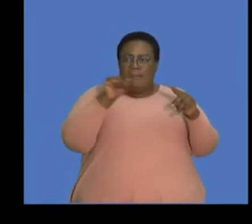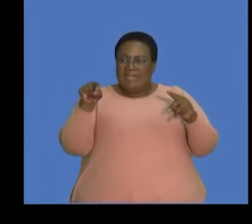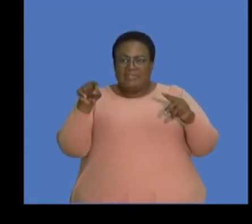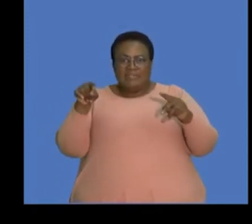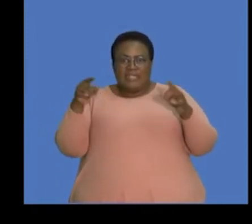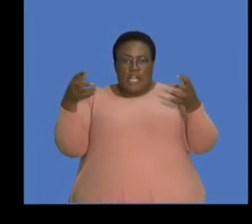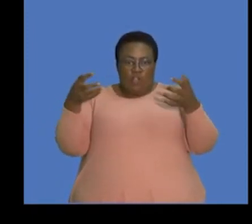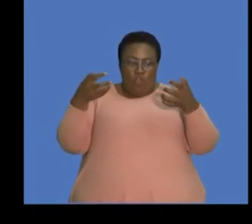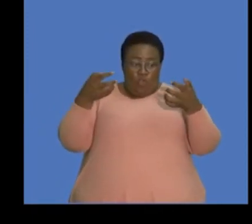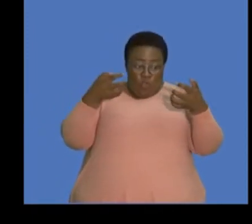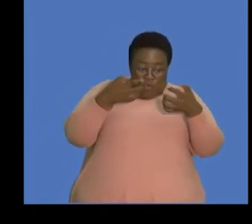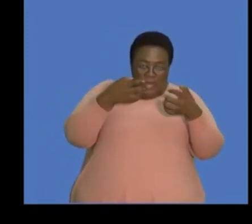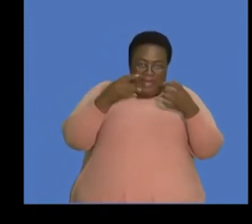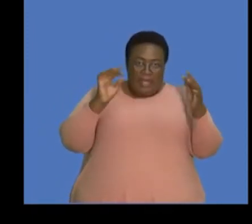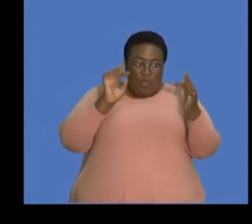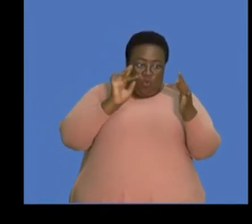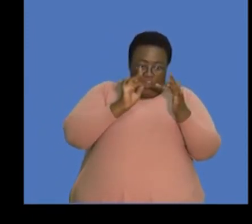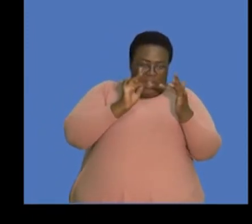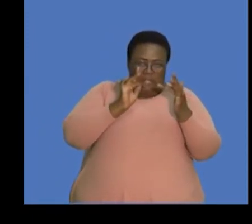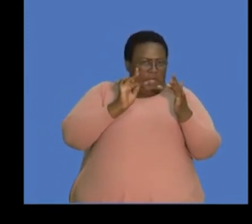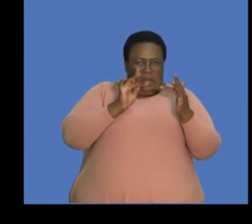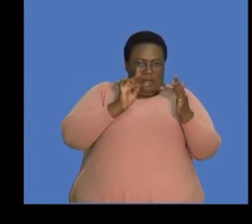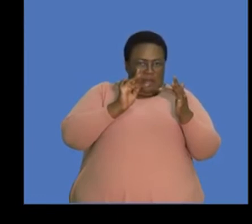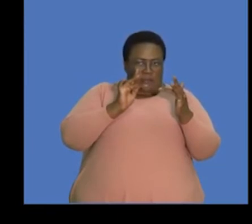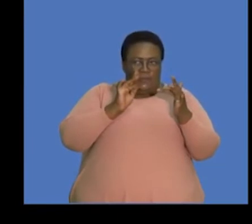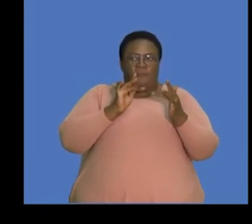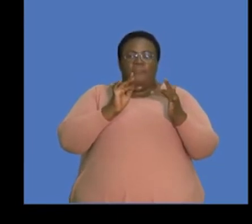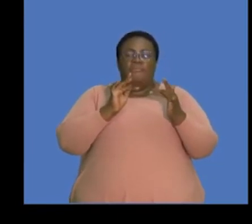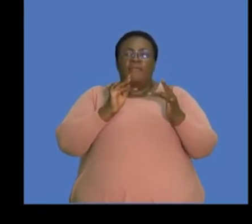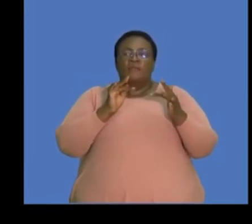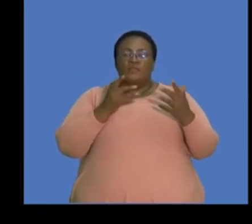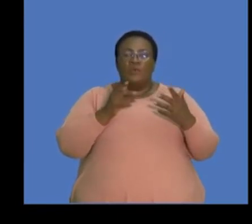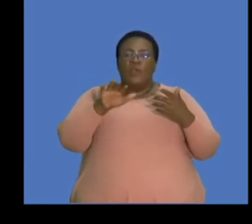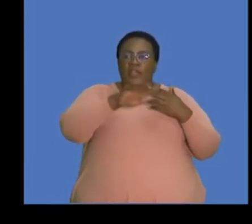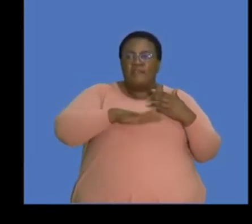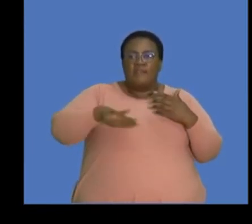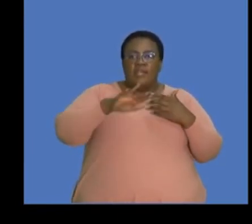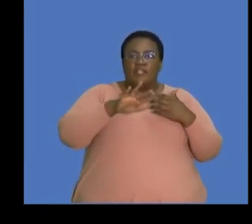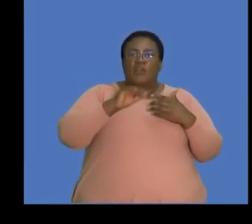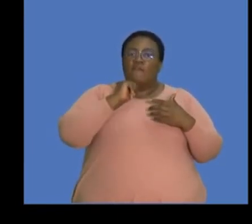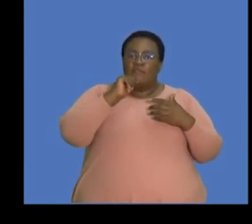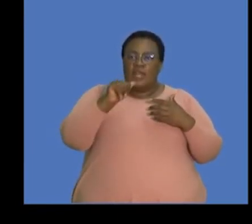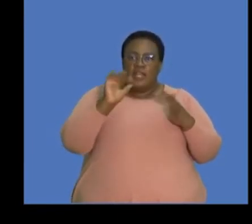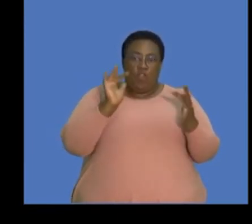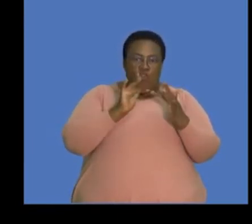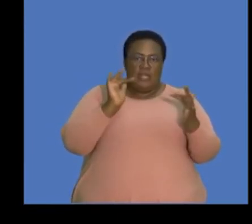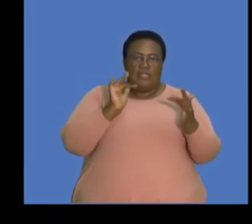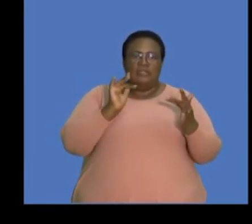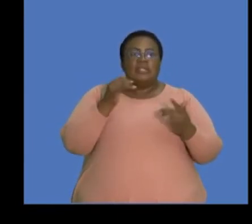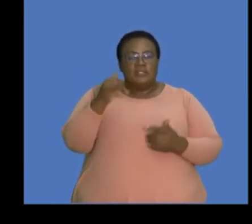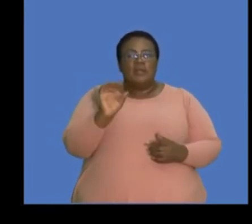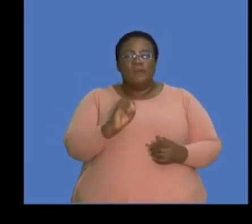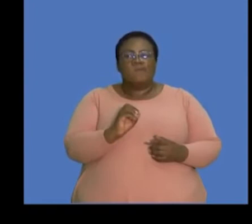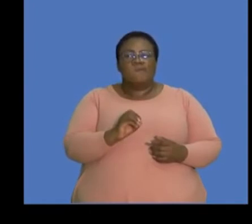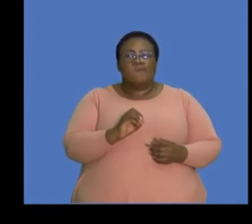or non-contact forces. Okay, these are field or non-contact forces. They still exist even